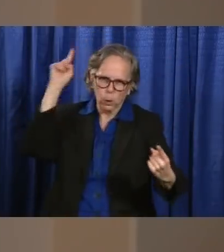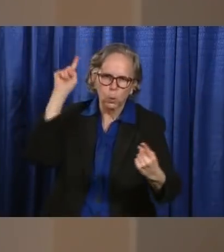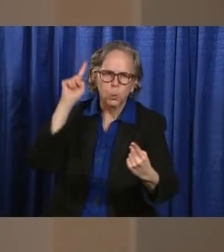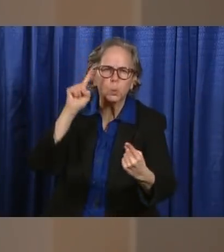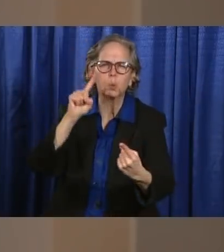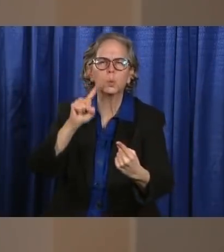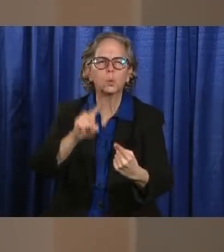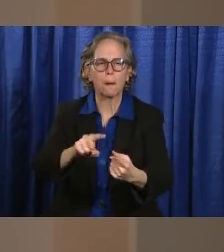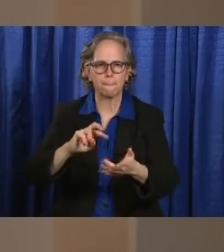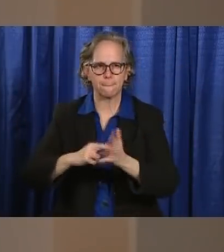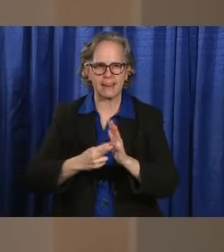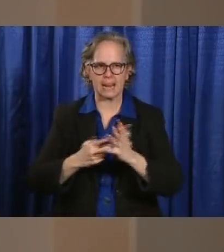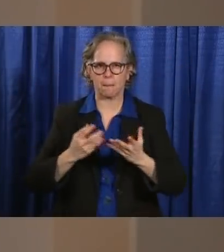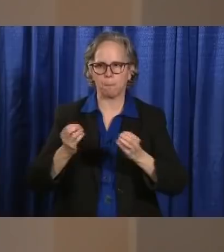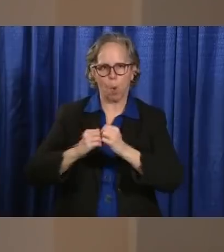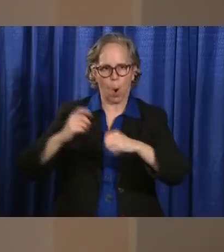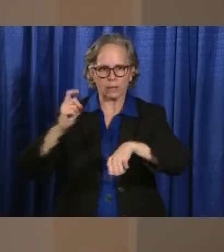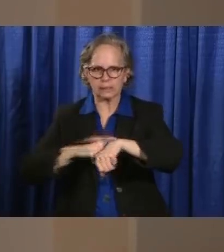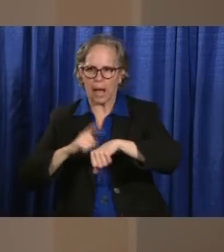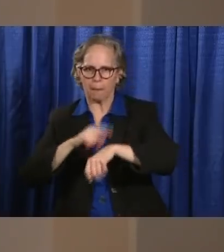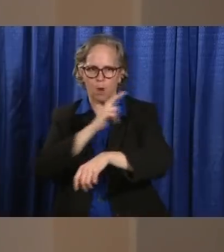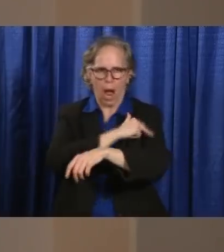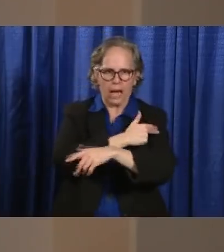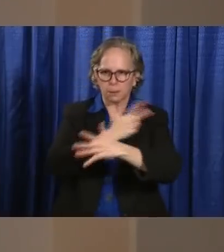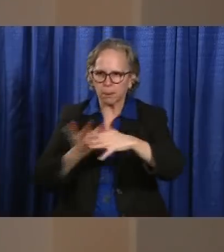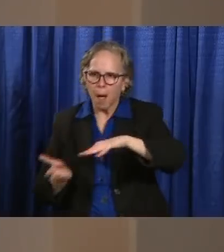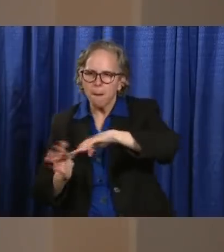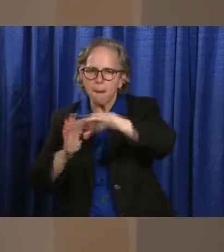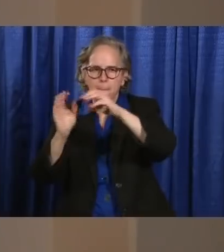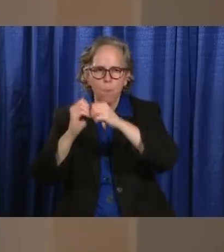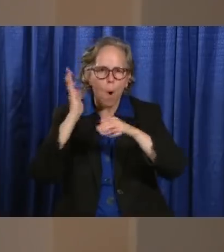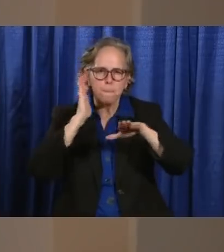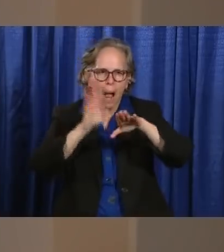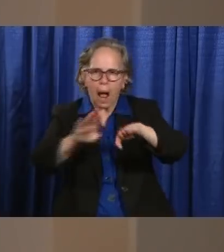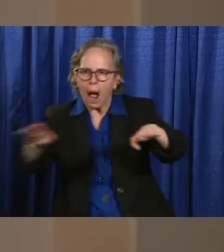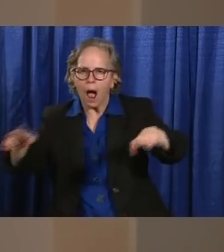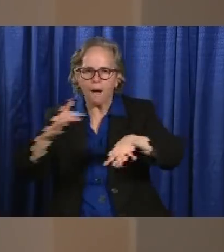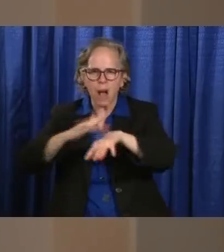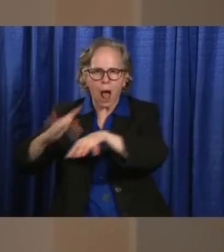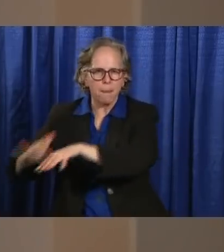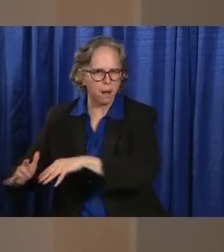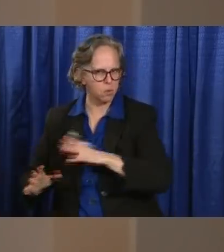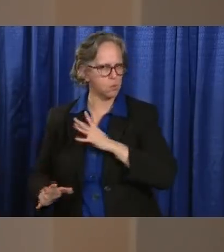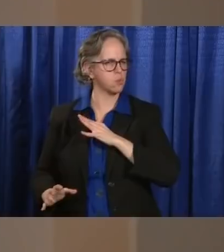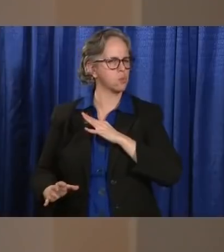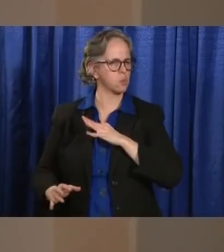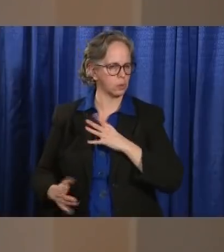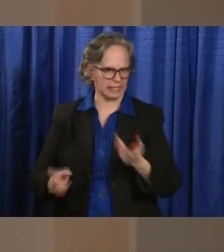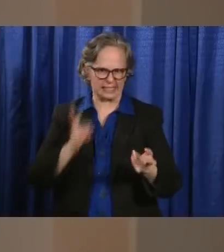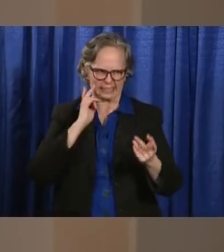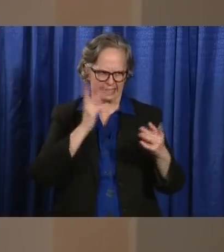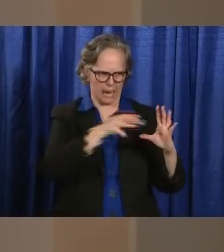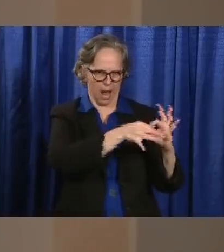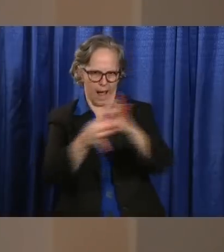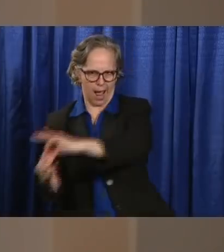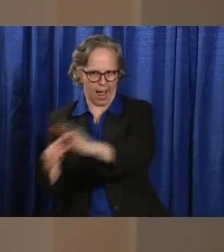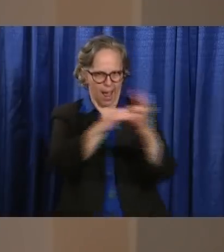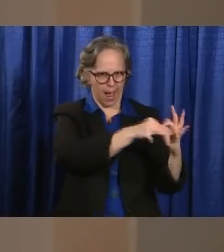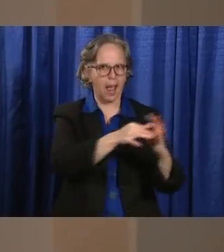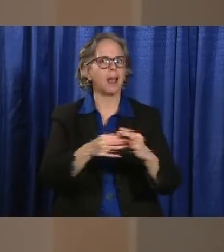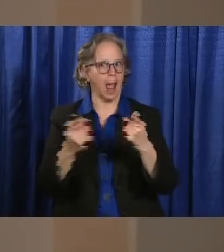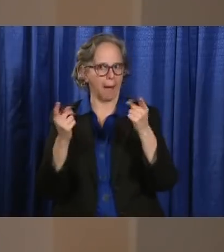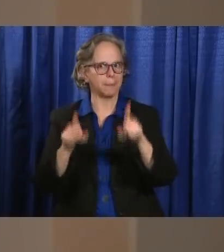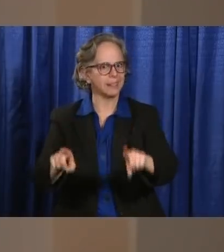up, and literally, you know, in it all together, Ohio is the truth. A couple things that I want to